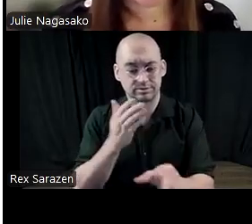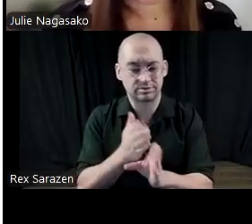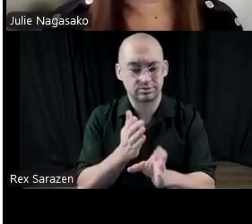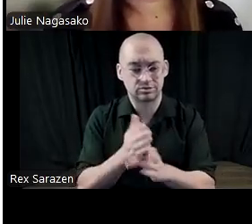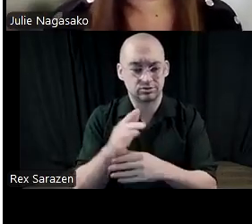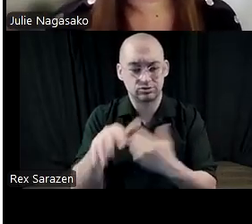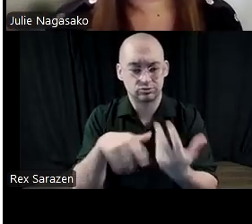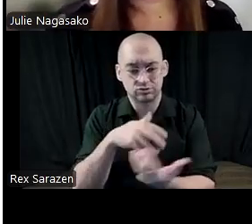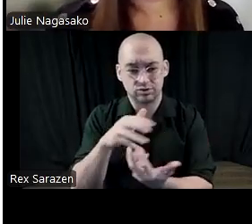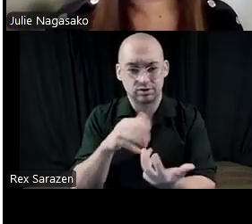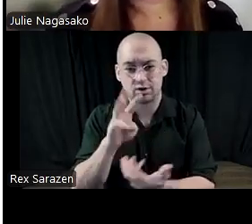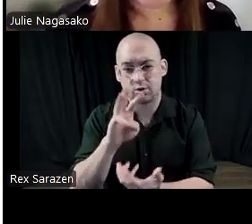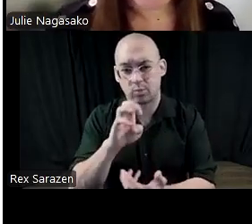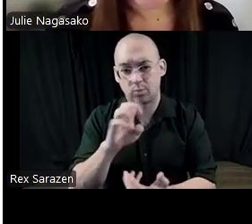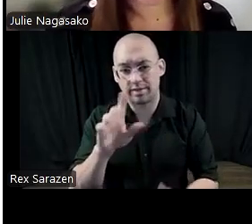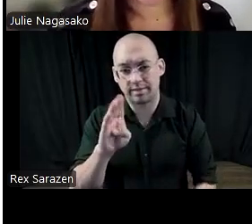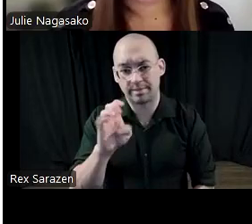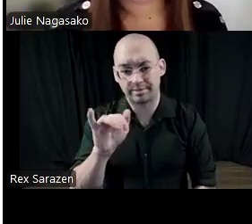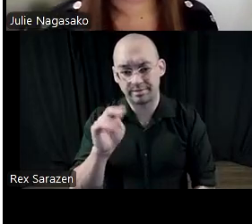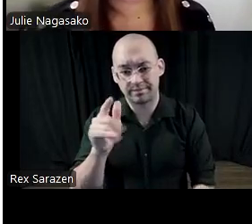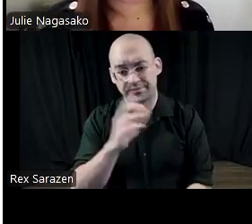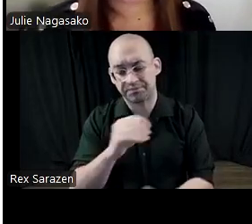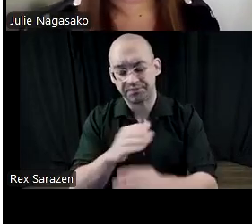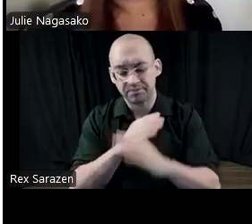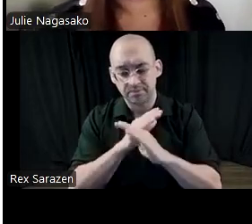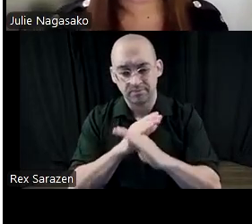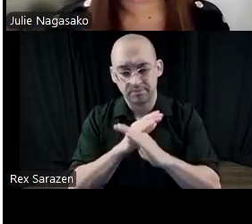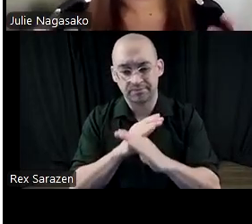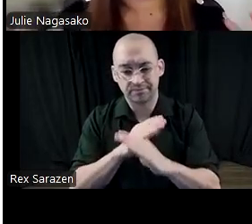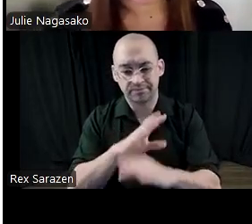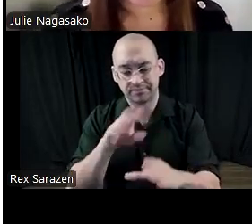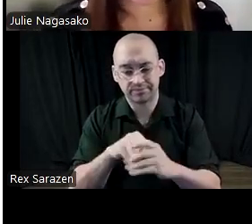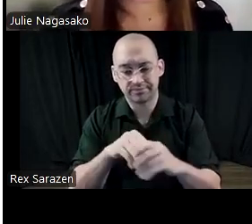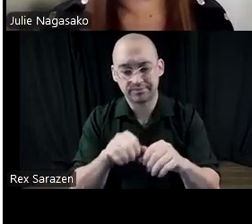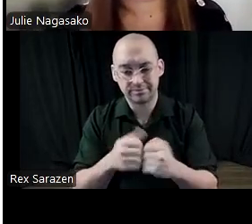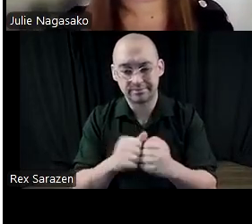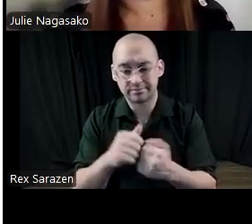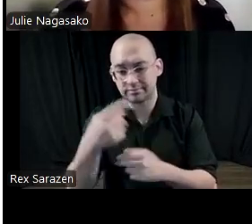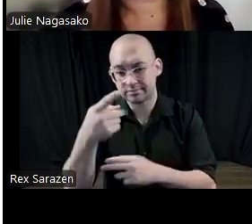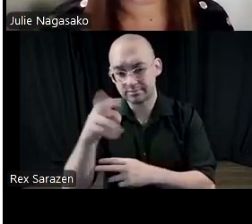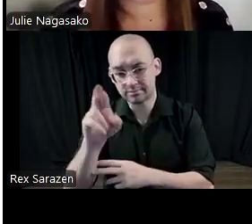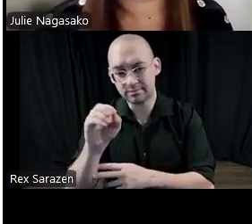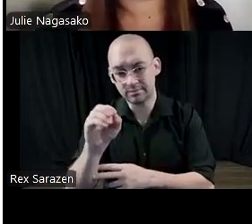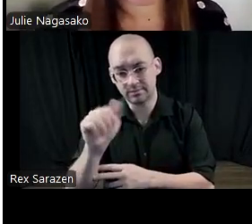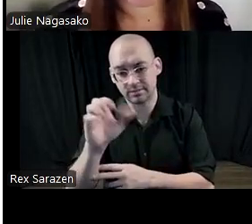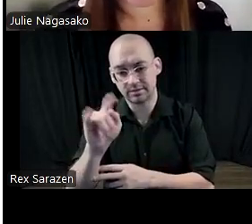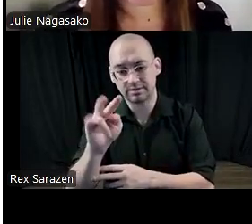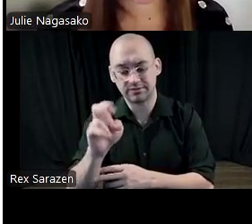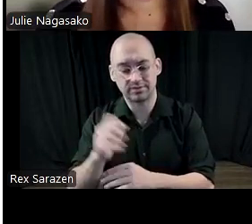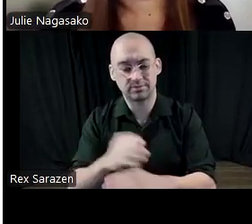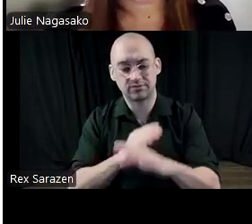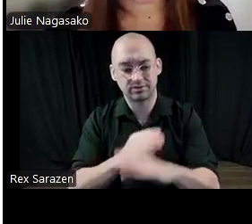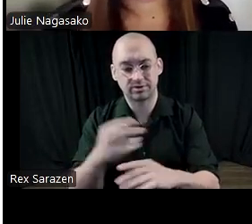well-being. And when we think about prevention, that includes how can we be proactive to prevent harm before it